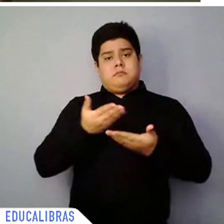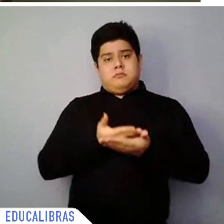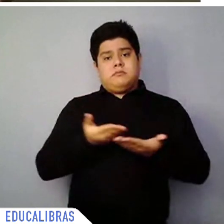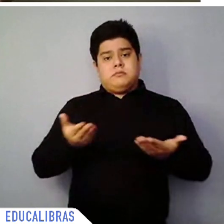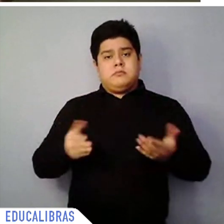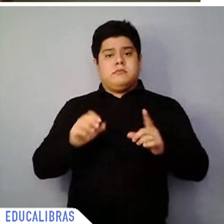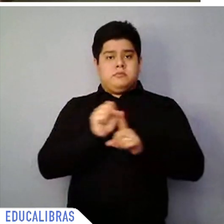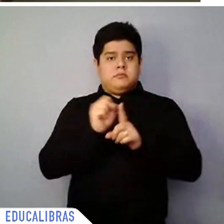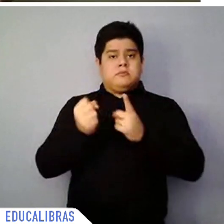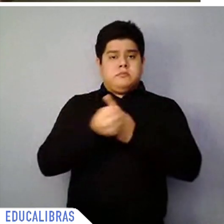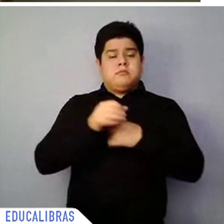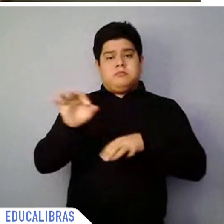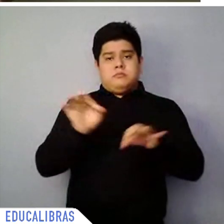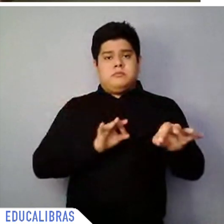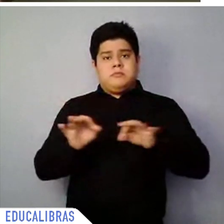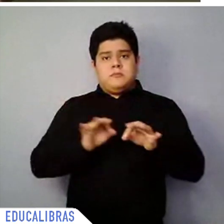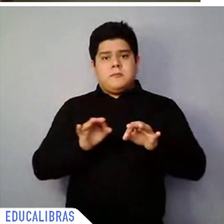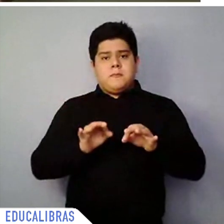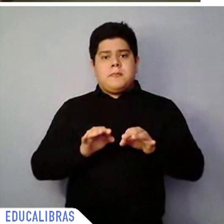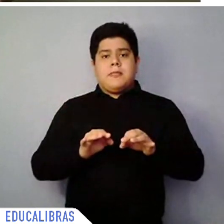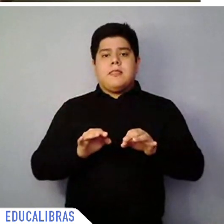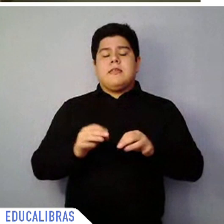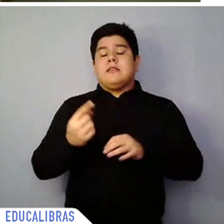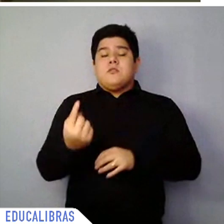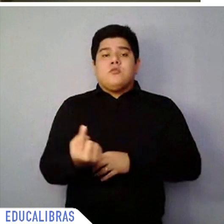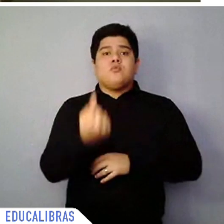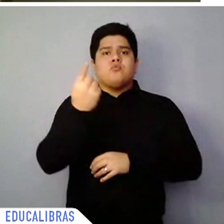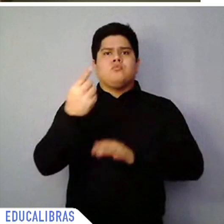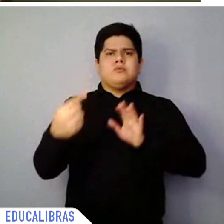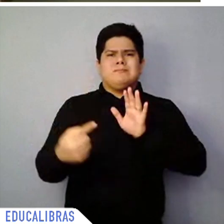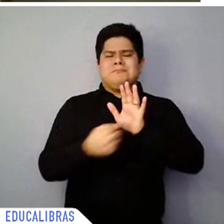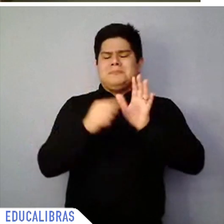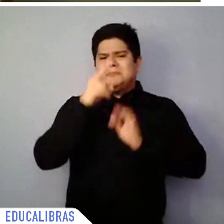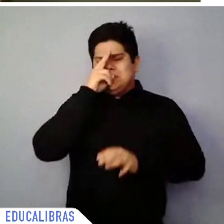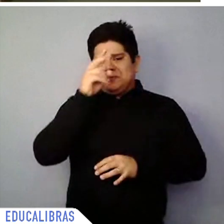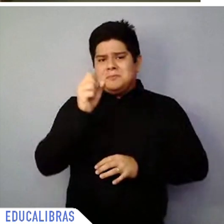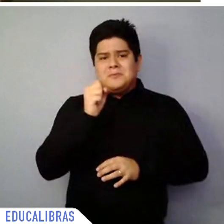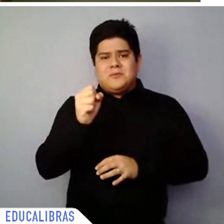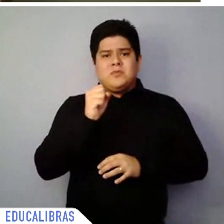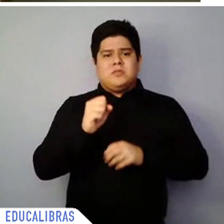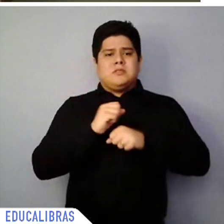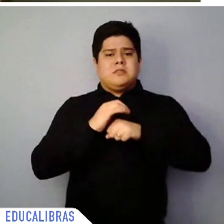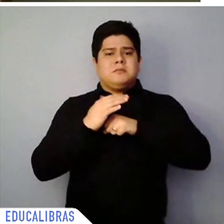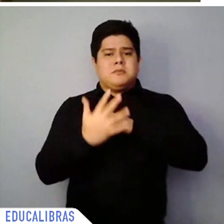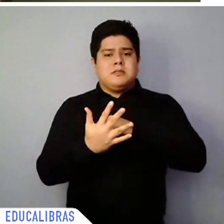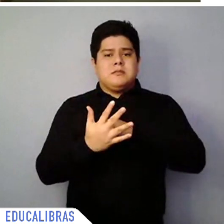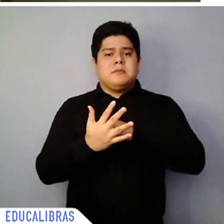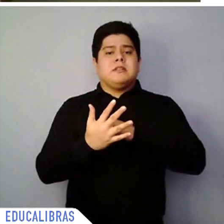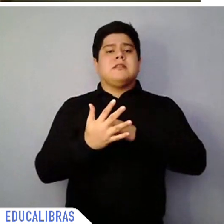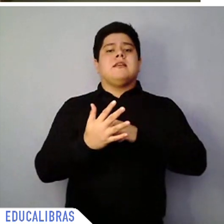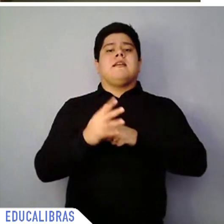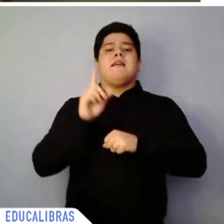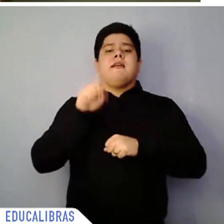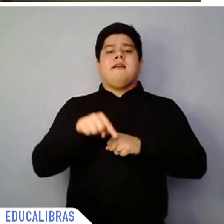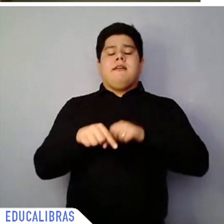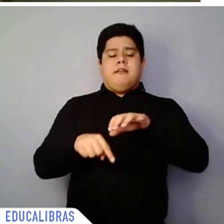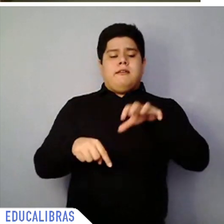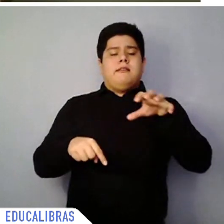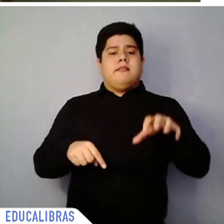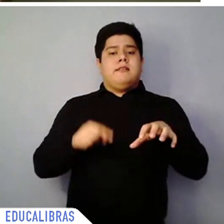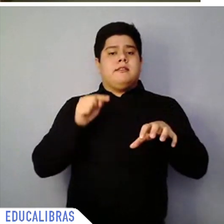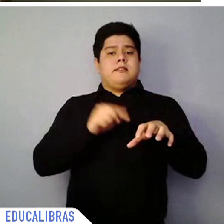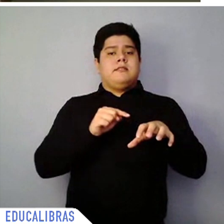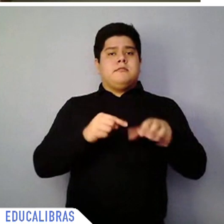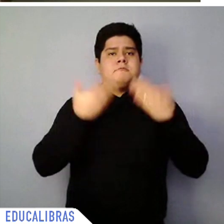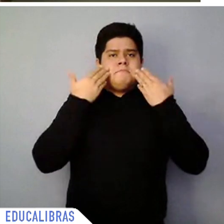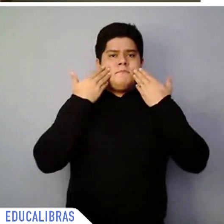Brazil, the way everything is organized within our society. And one of the most important and stronger impacts in Brazil is